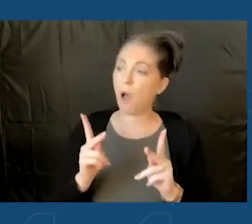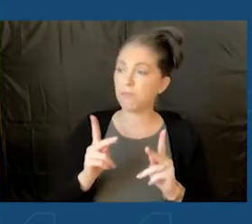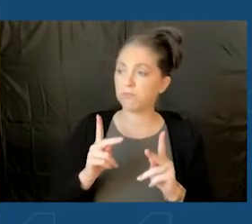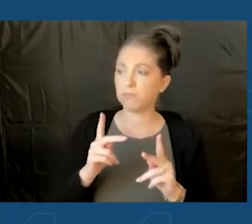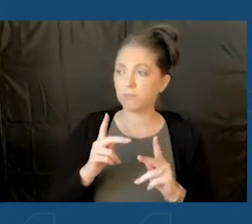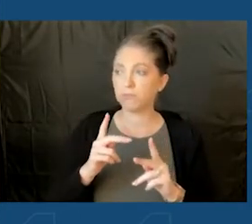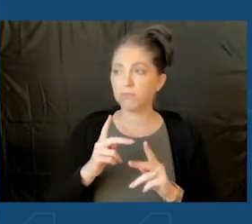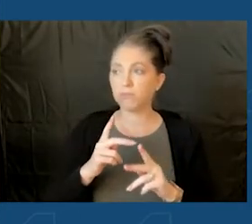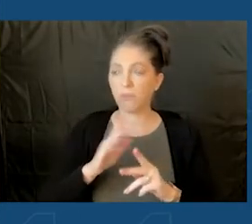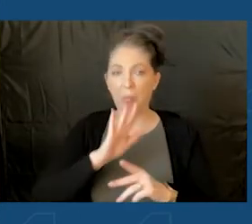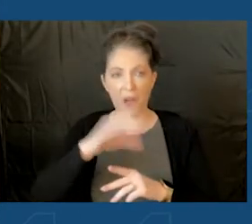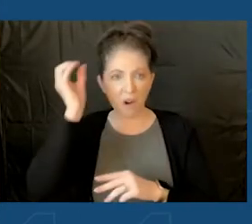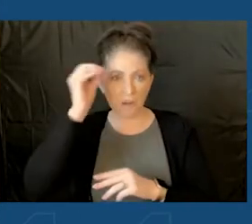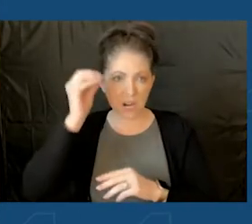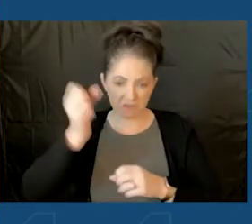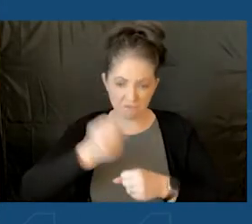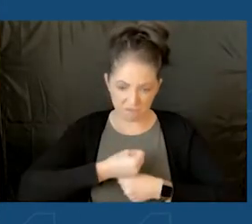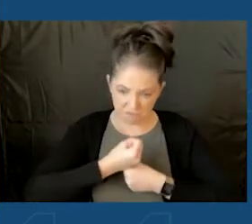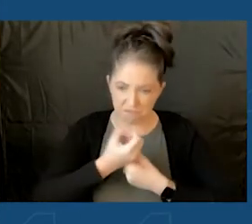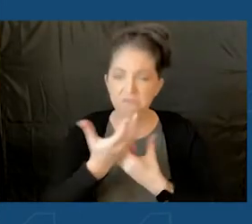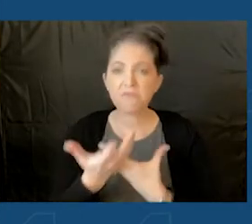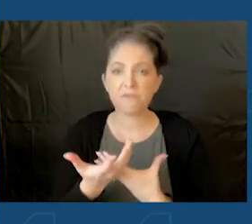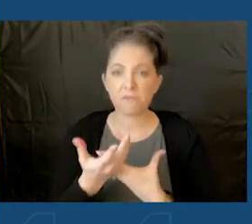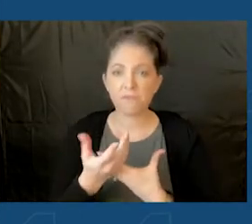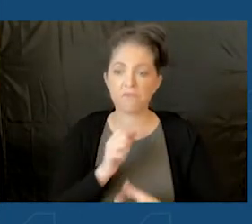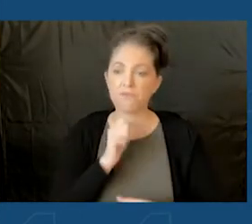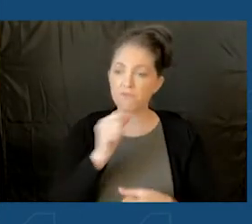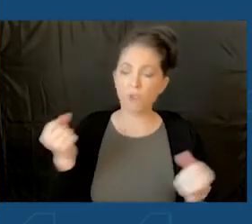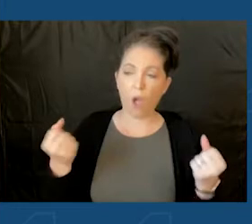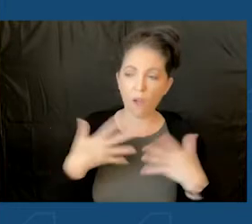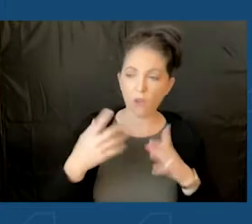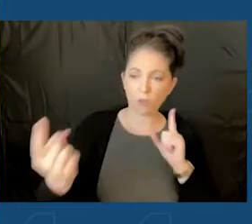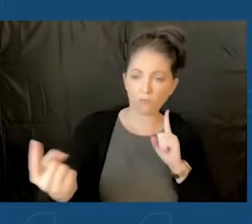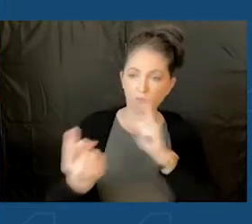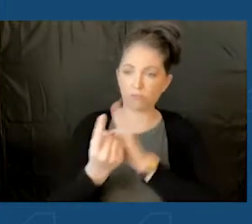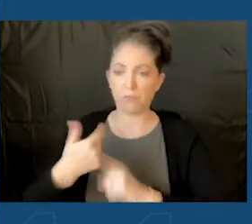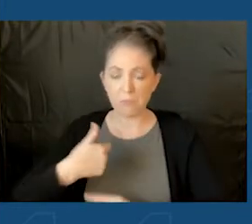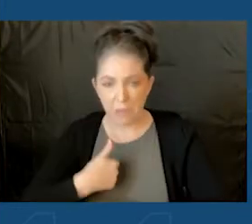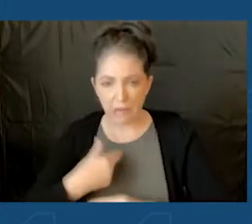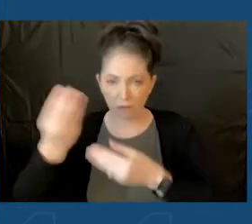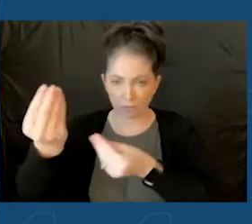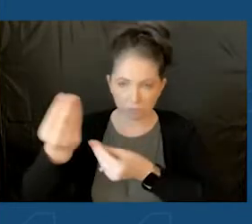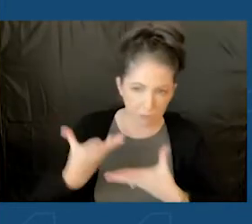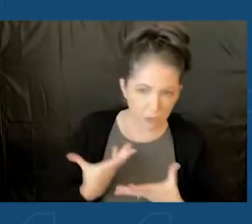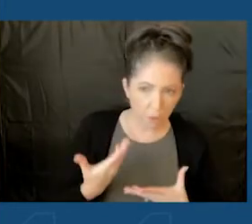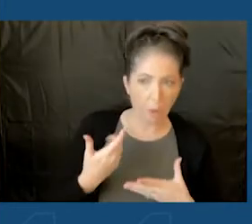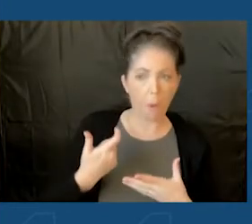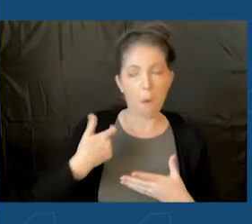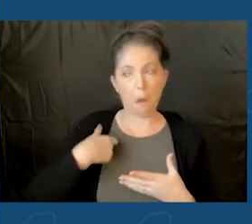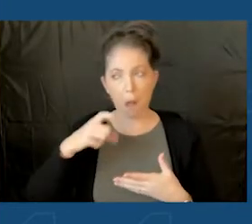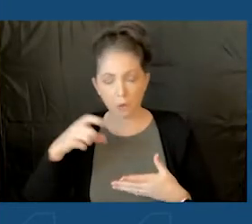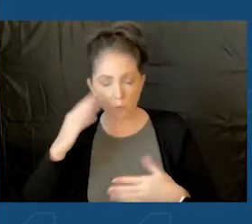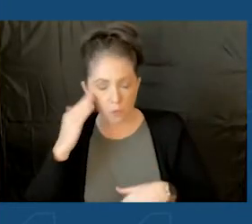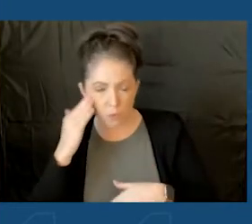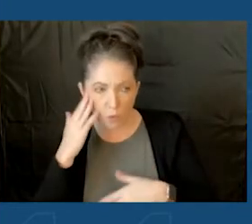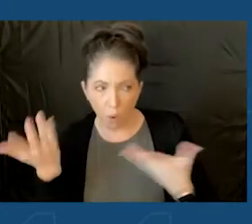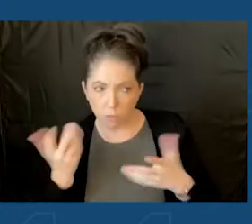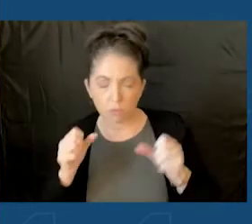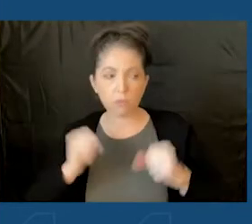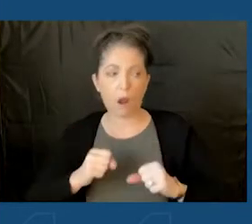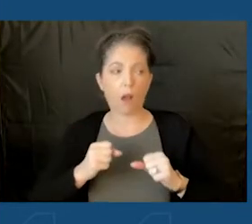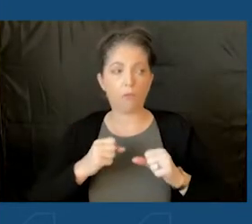unafraid to approach me to give me the information and the knowledge that I need so that I can be an effective